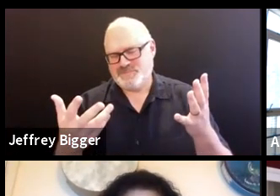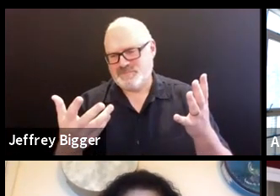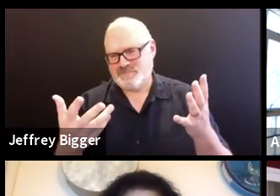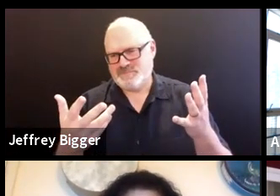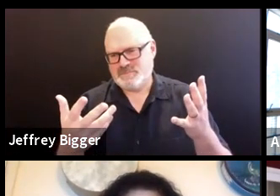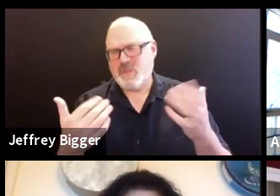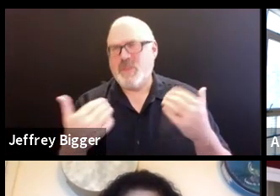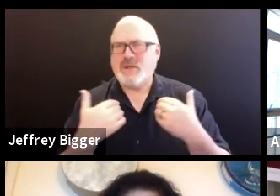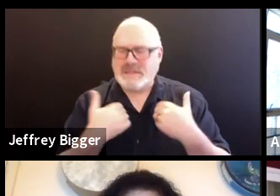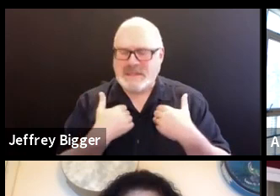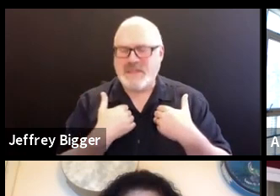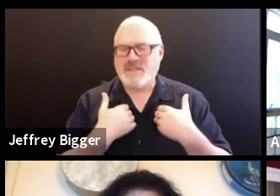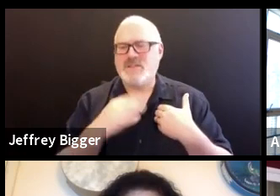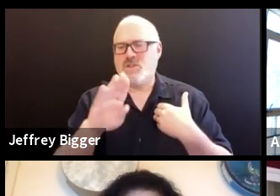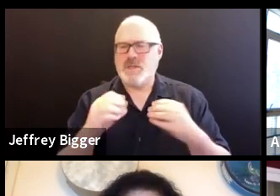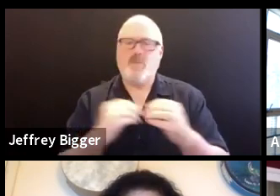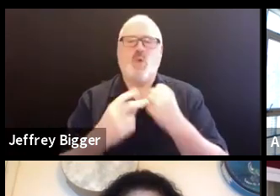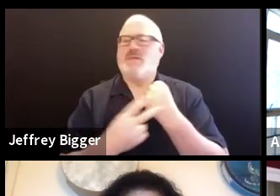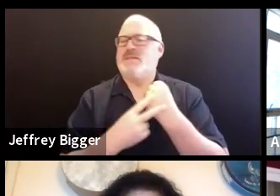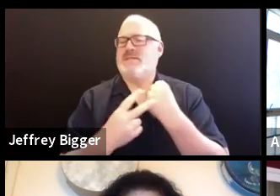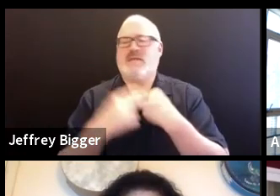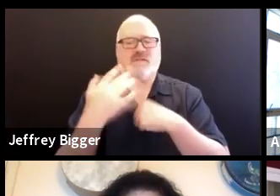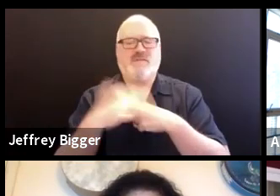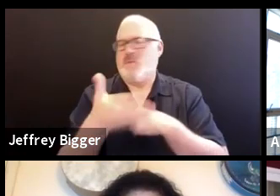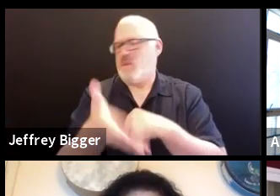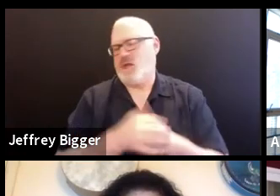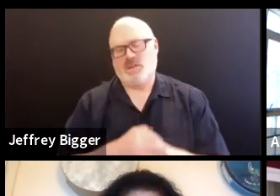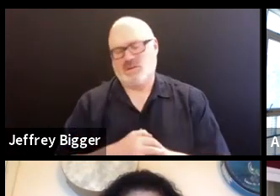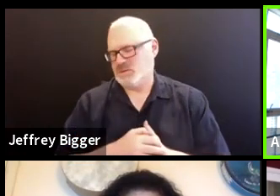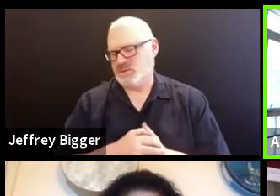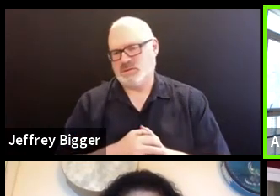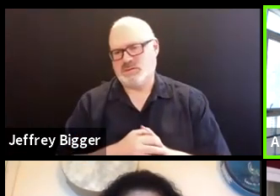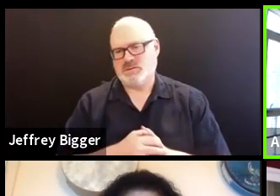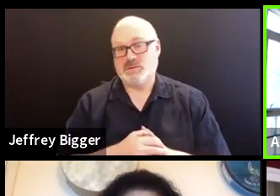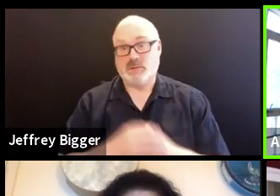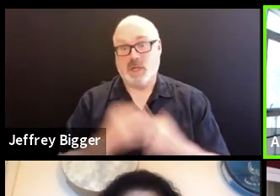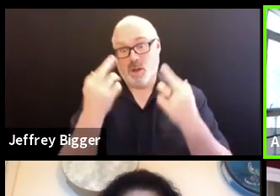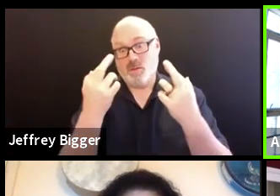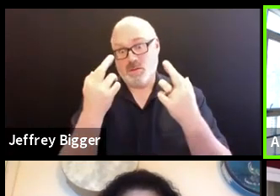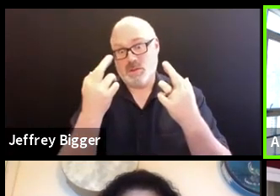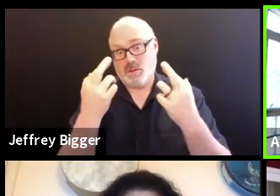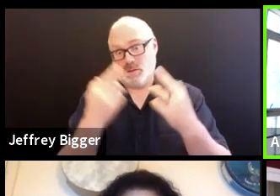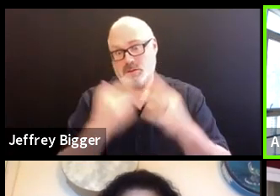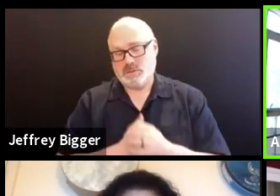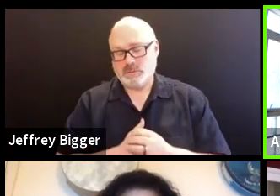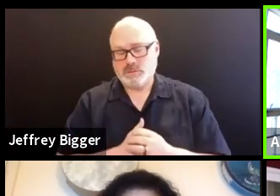there's got to be more savings there, I gotta believe. I hope so.